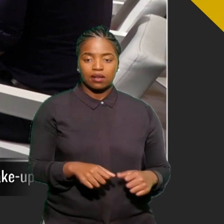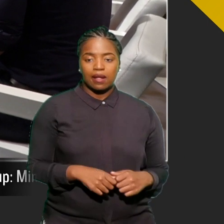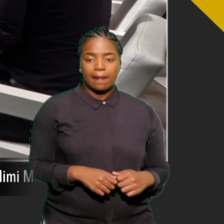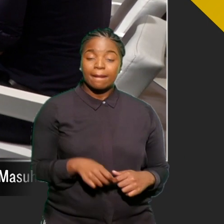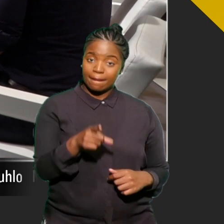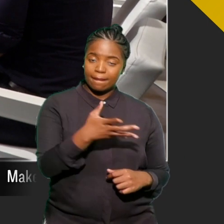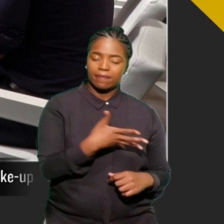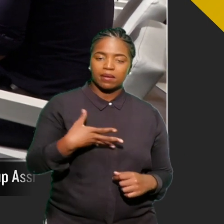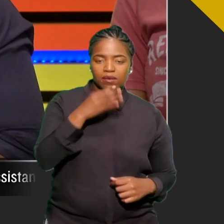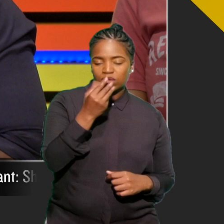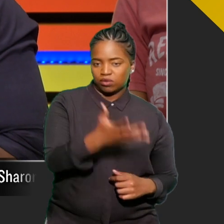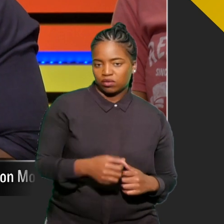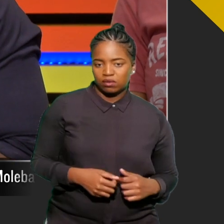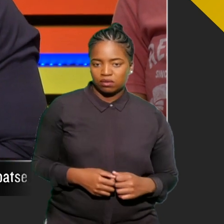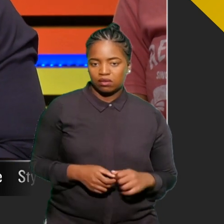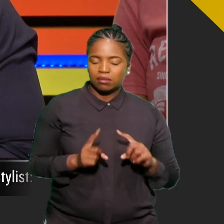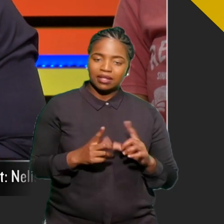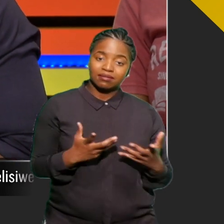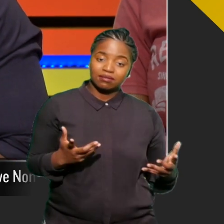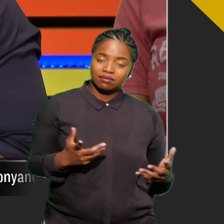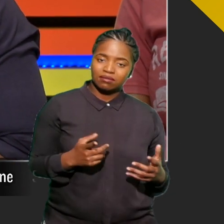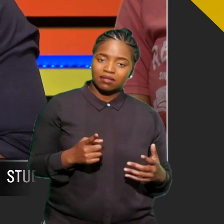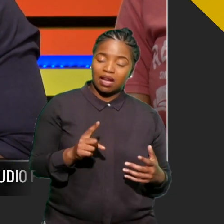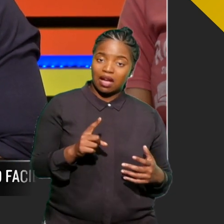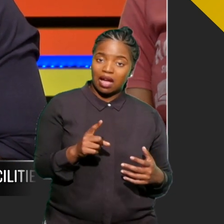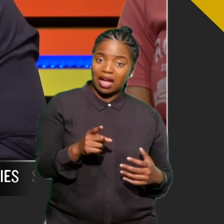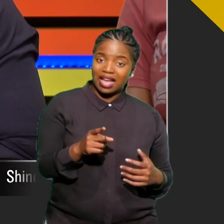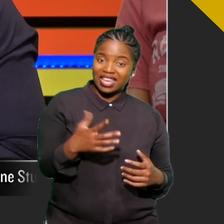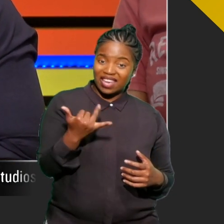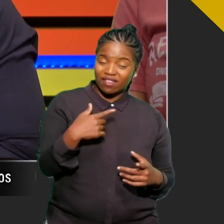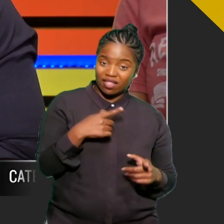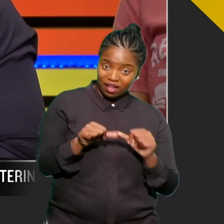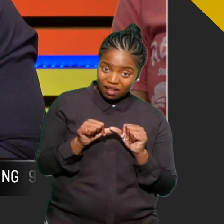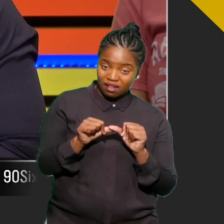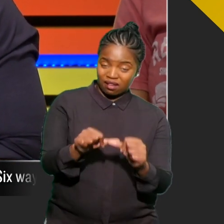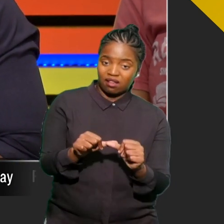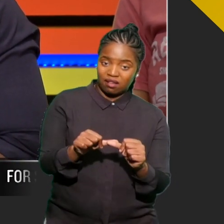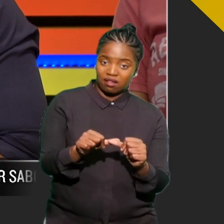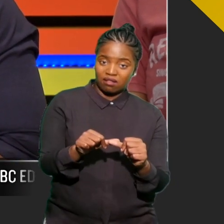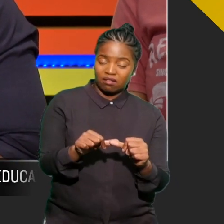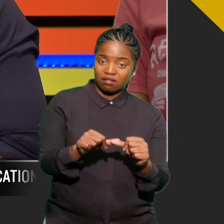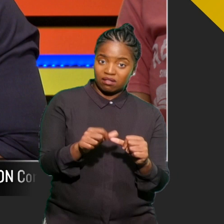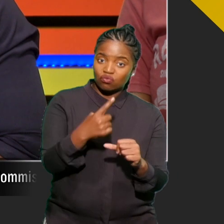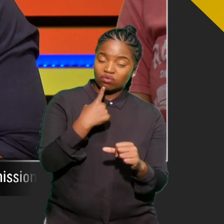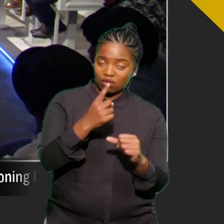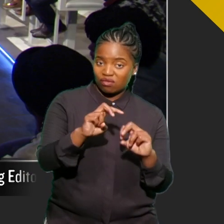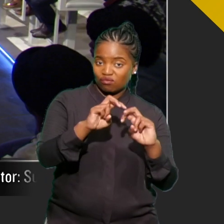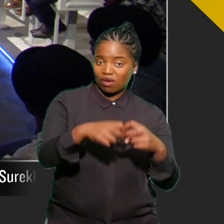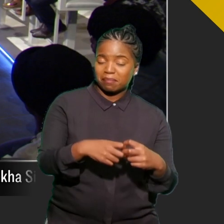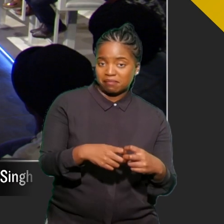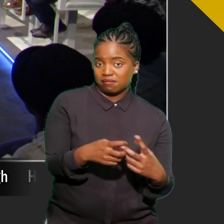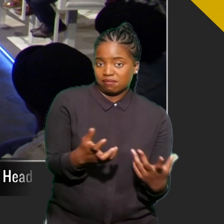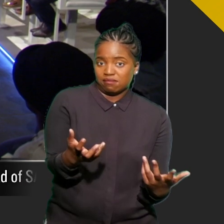what the mother said and the father, and so. And how had they pursued that case against you?